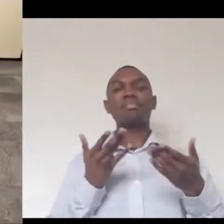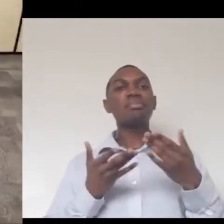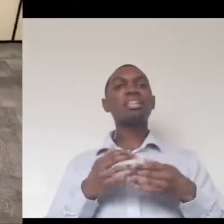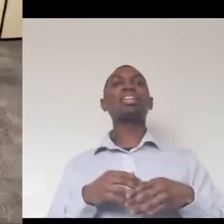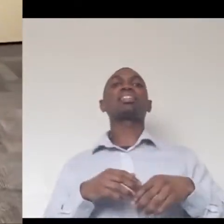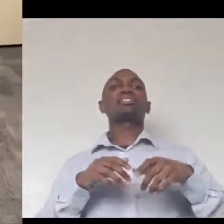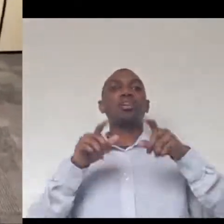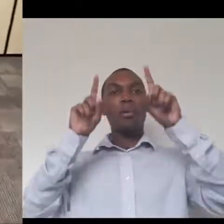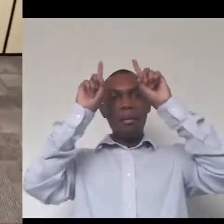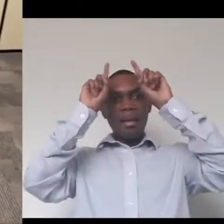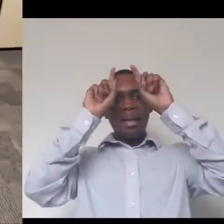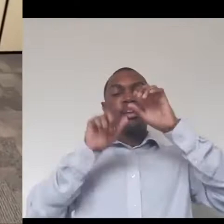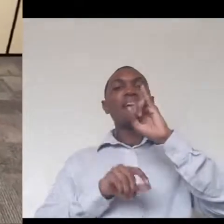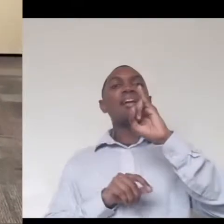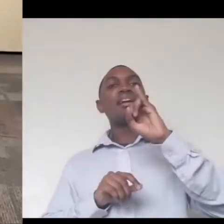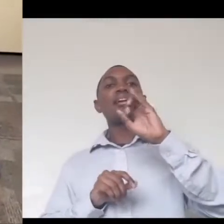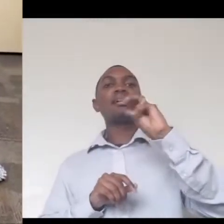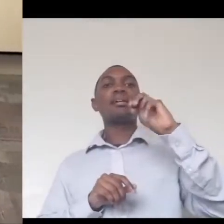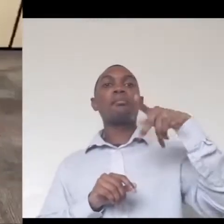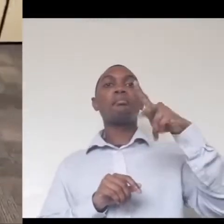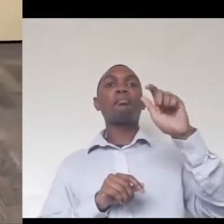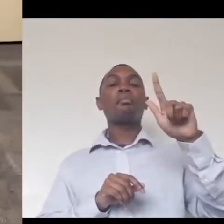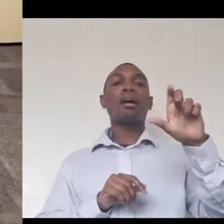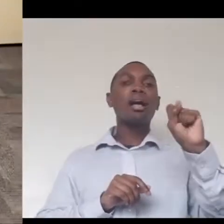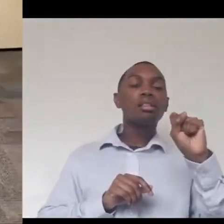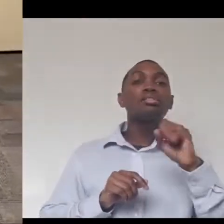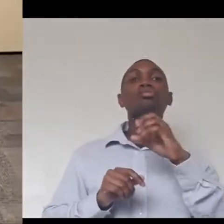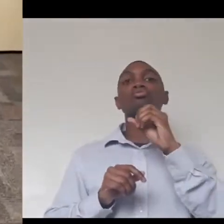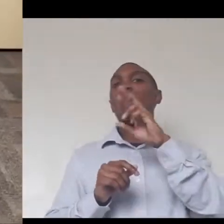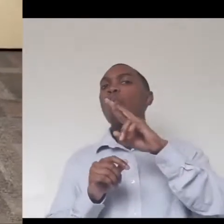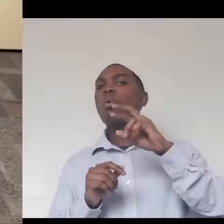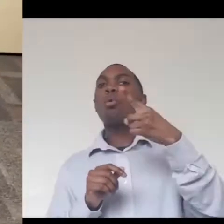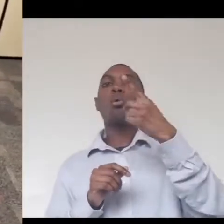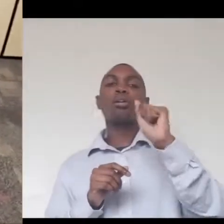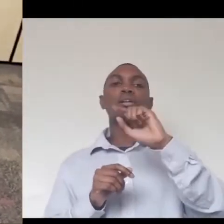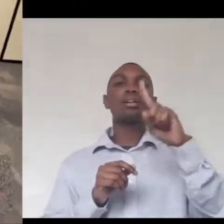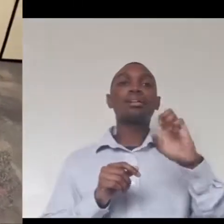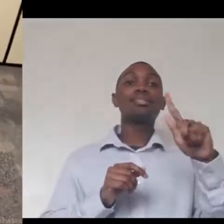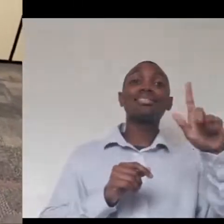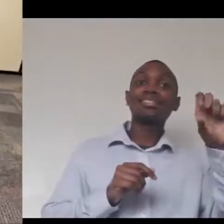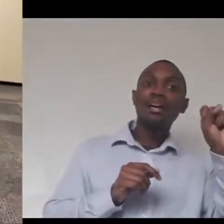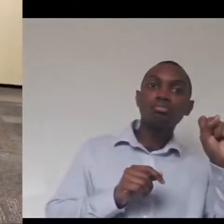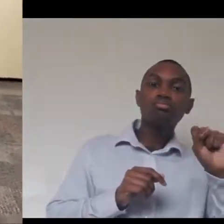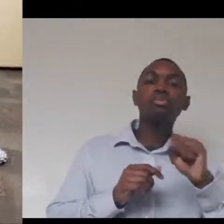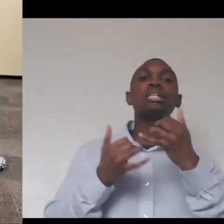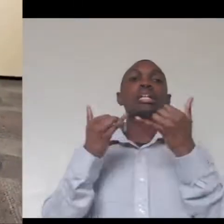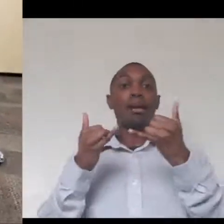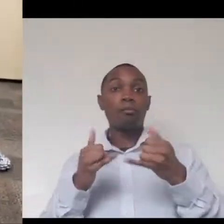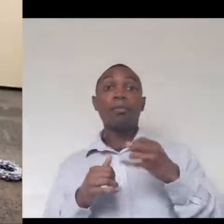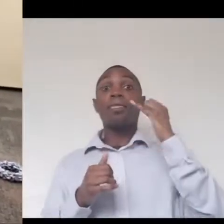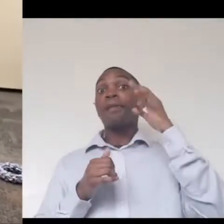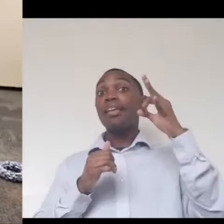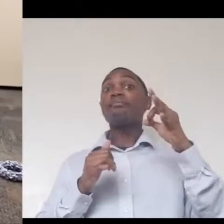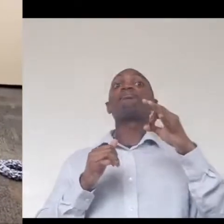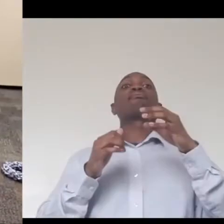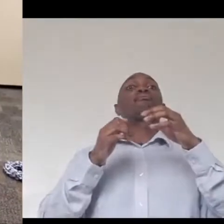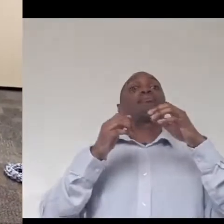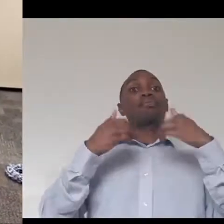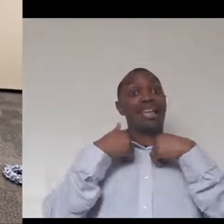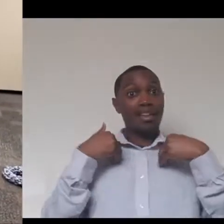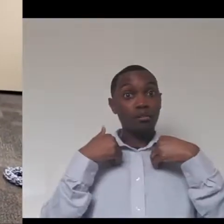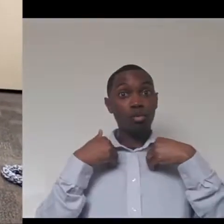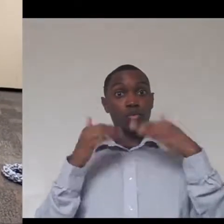hunt. But when things are smaller, they tend to also be quicker. Now, that's why cheetahs have to be so